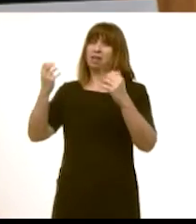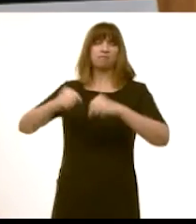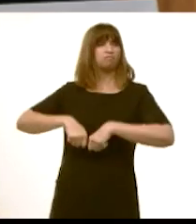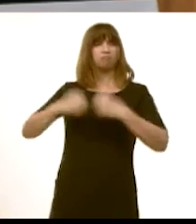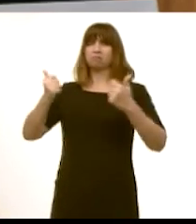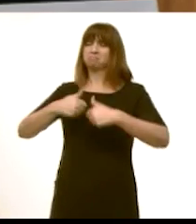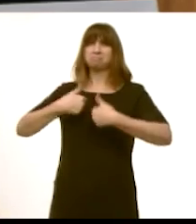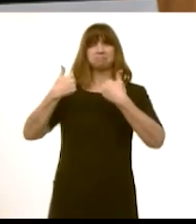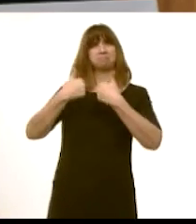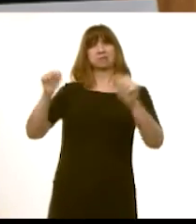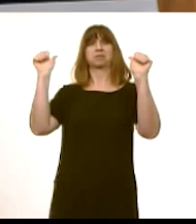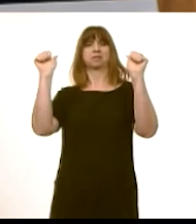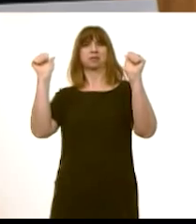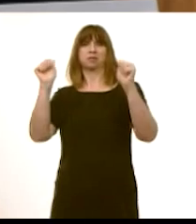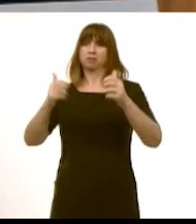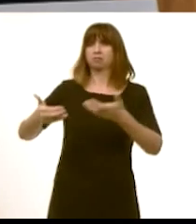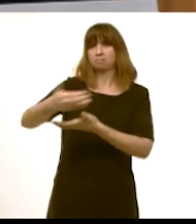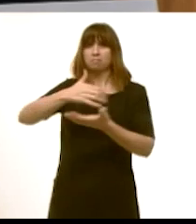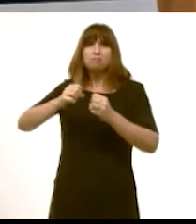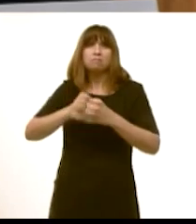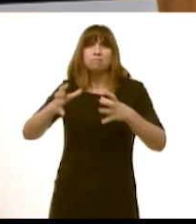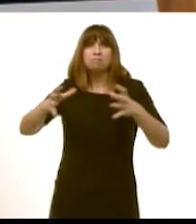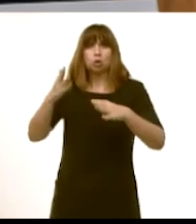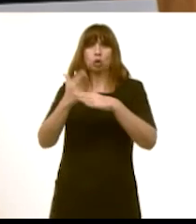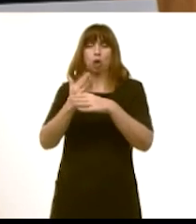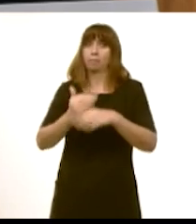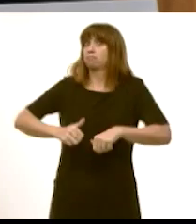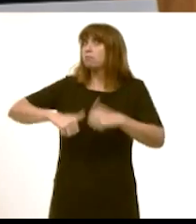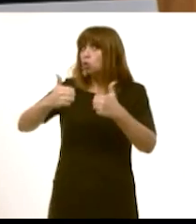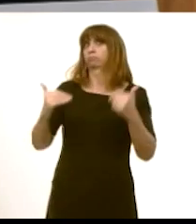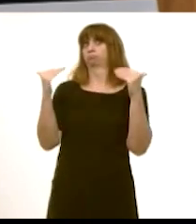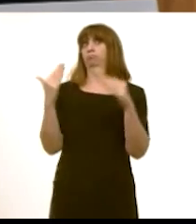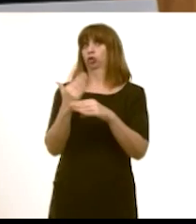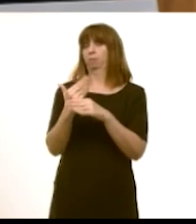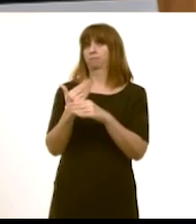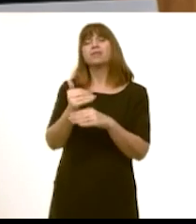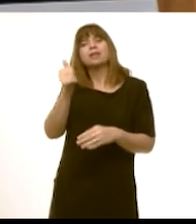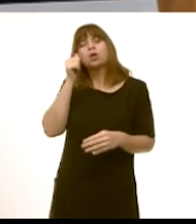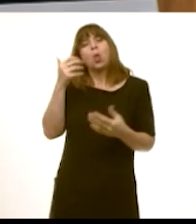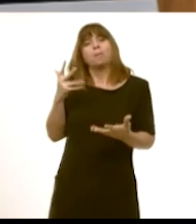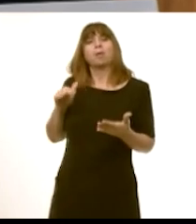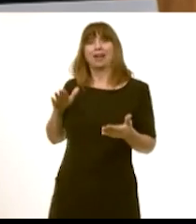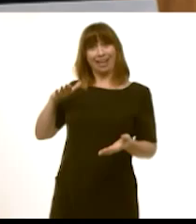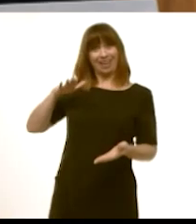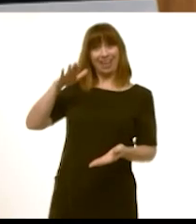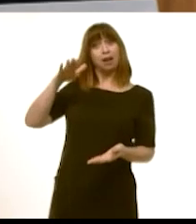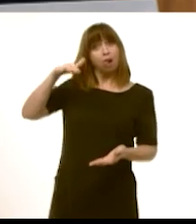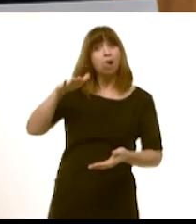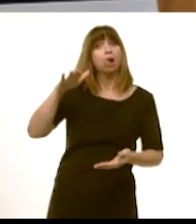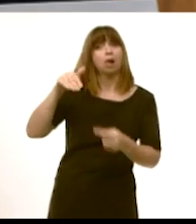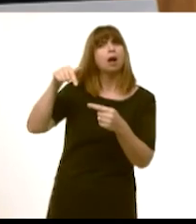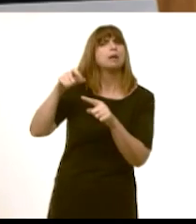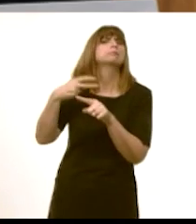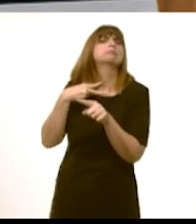inward investment, which is helping to create high-quality jobs. So yes, whilst the current figures are disappointing,